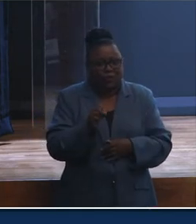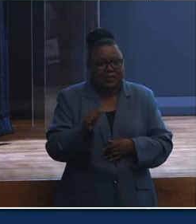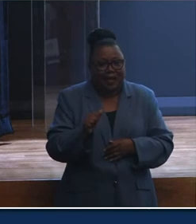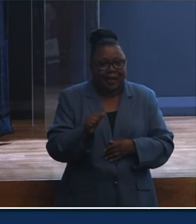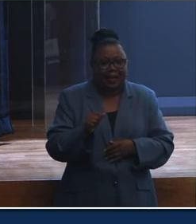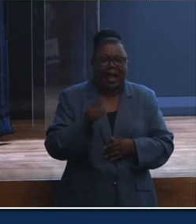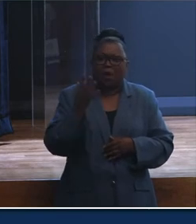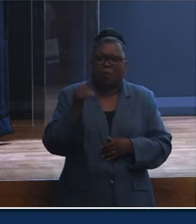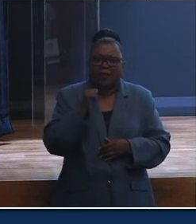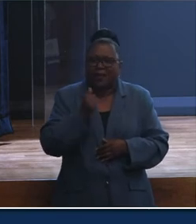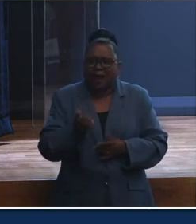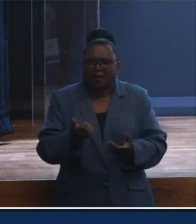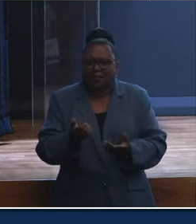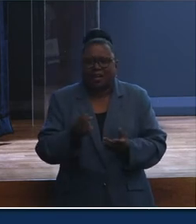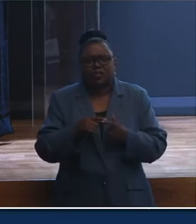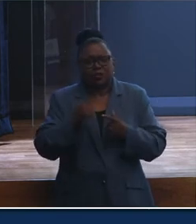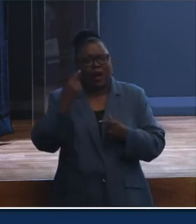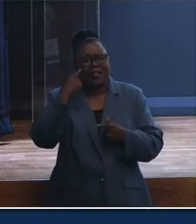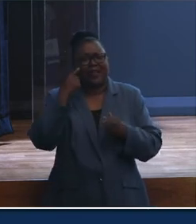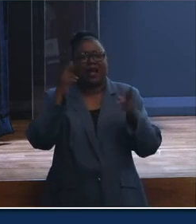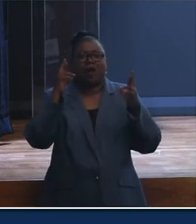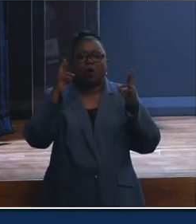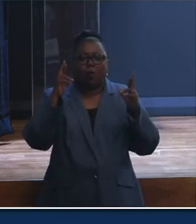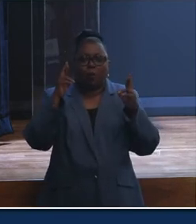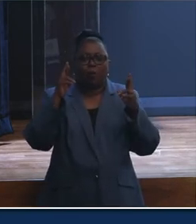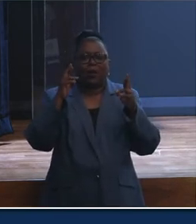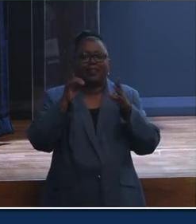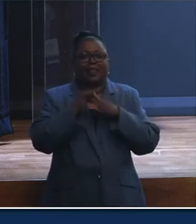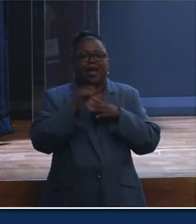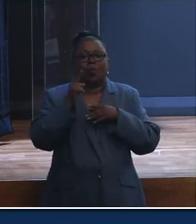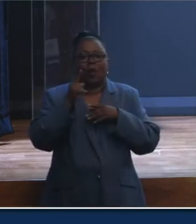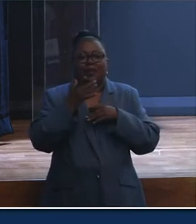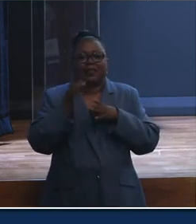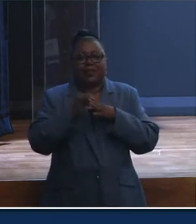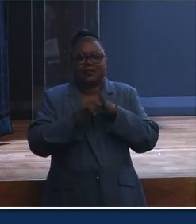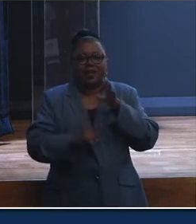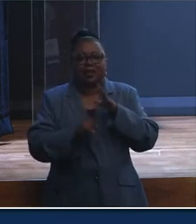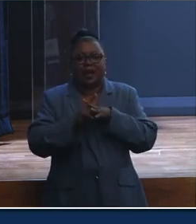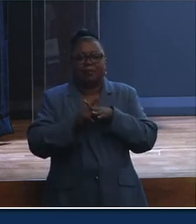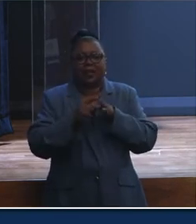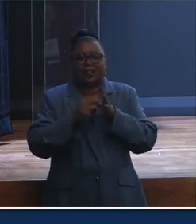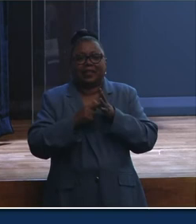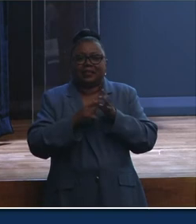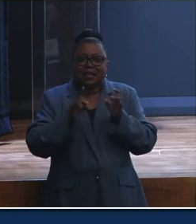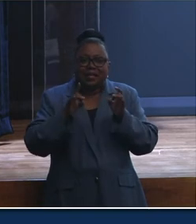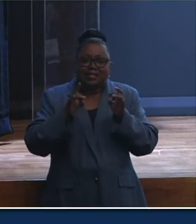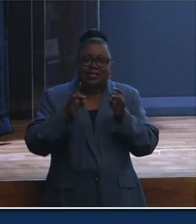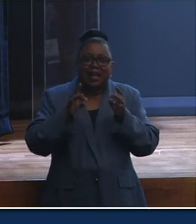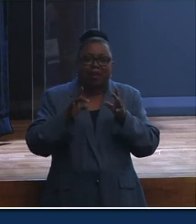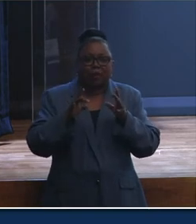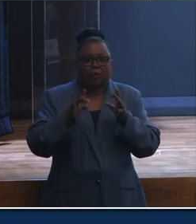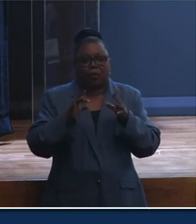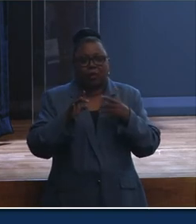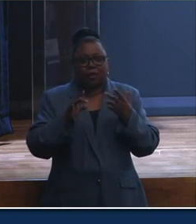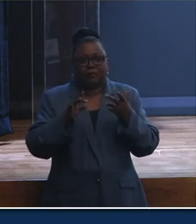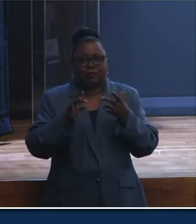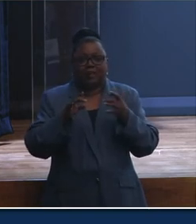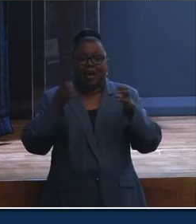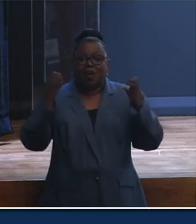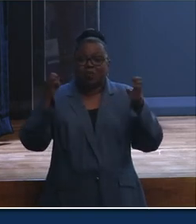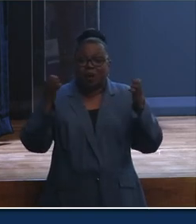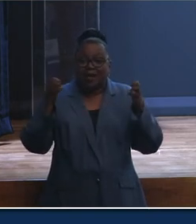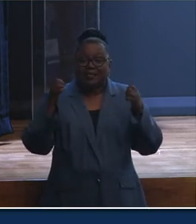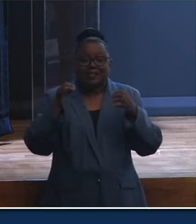And then why not, right? So I hope that one of the things that comes out of this terrible crisis